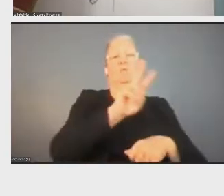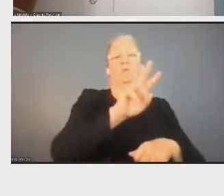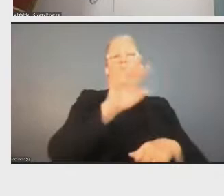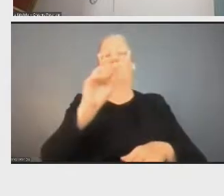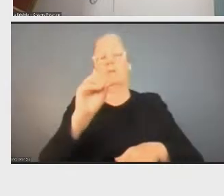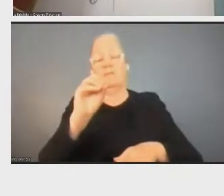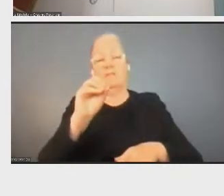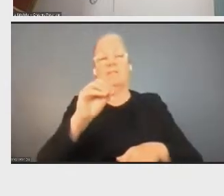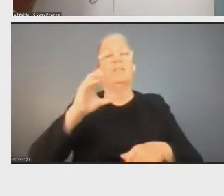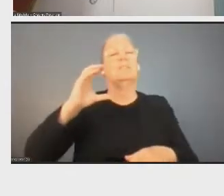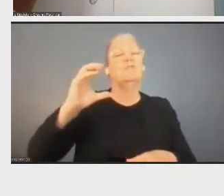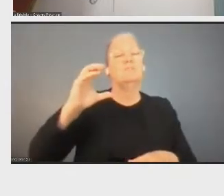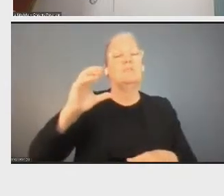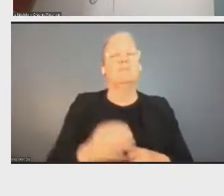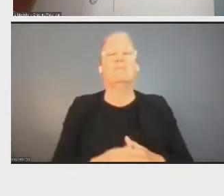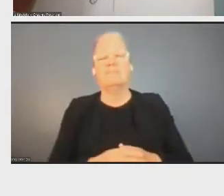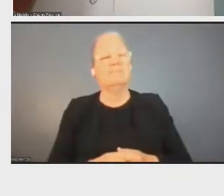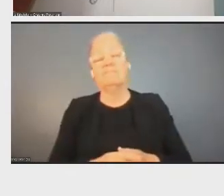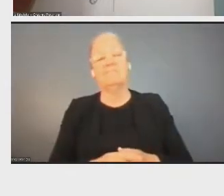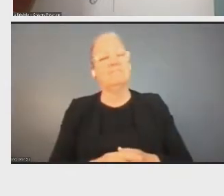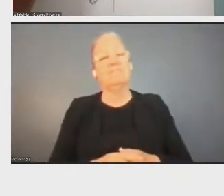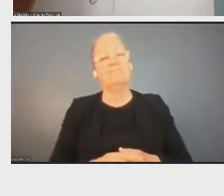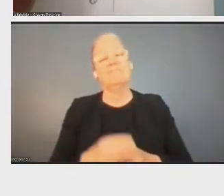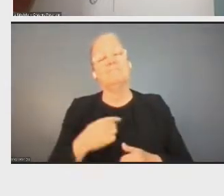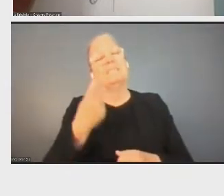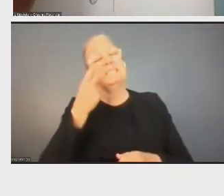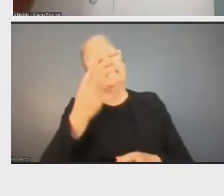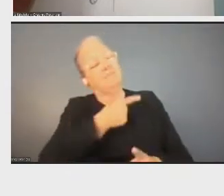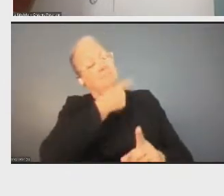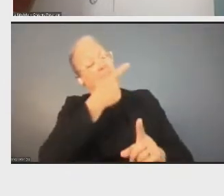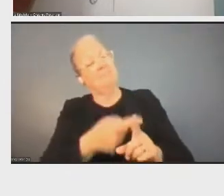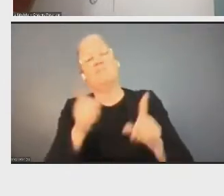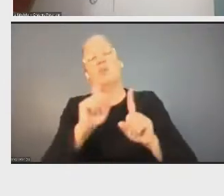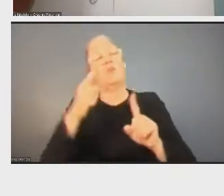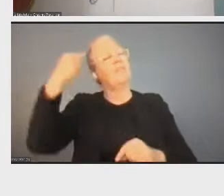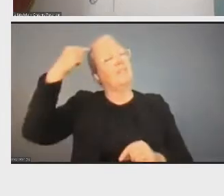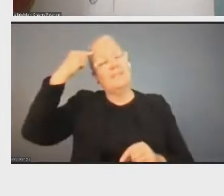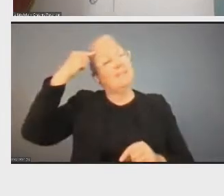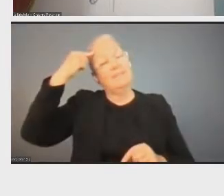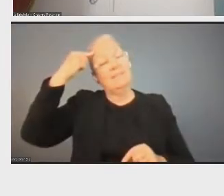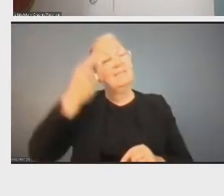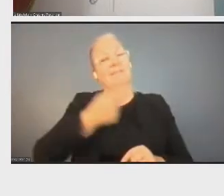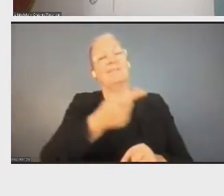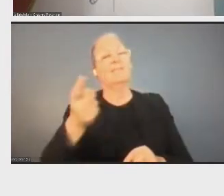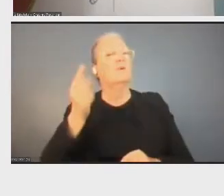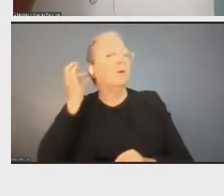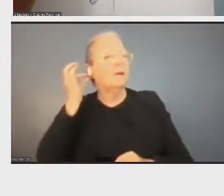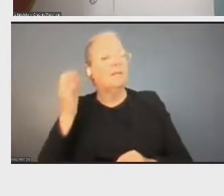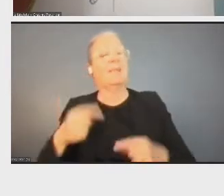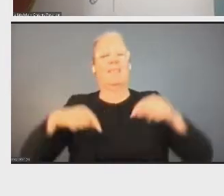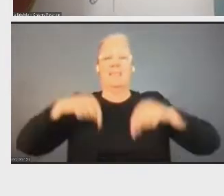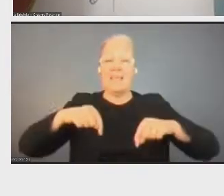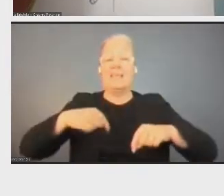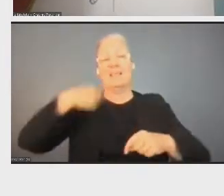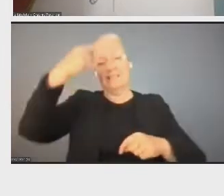inadmissible that they are not taken into account. That's why when we're talking about measures regarding health